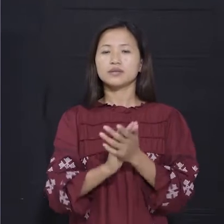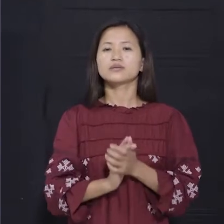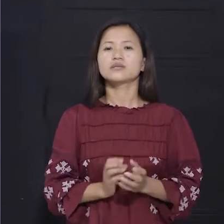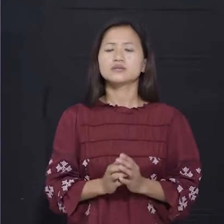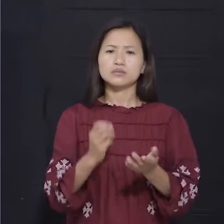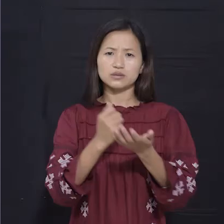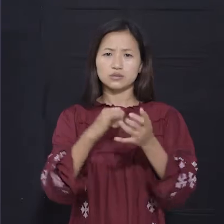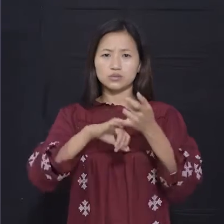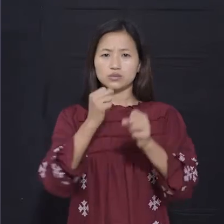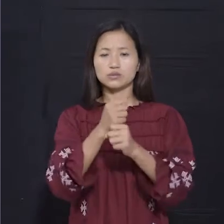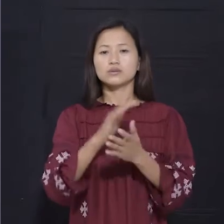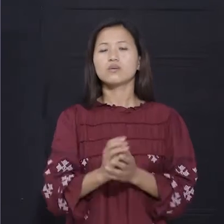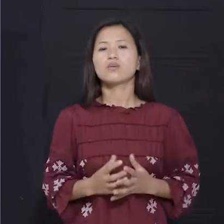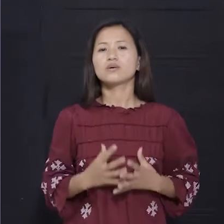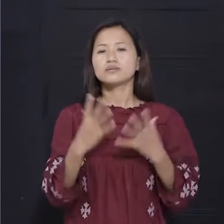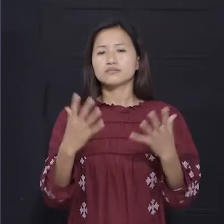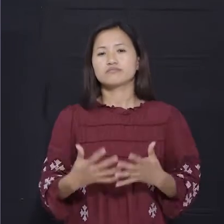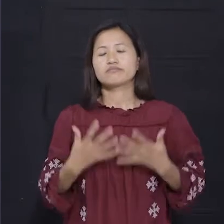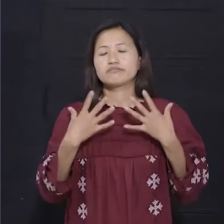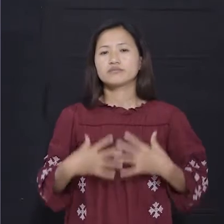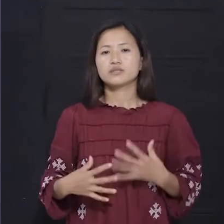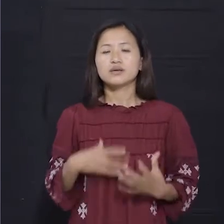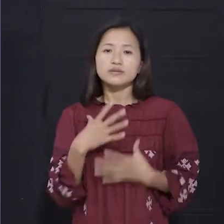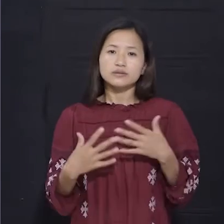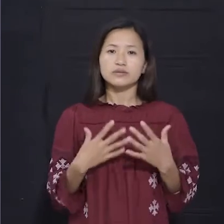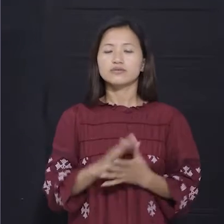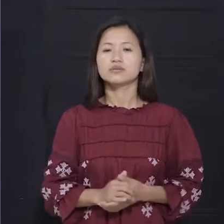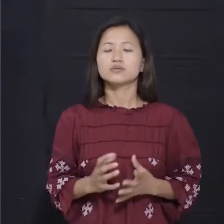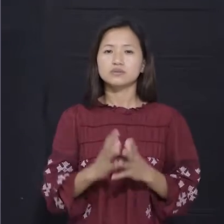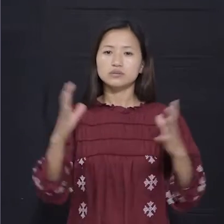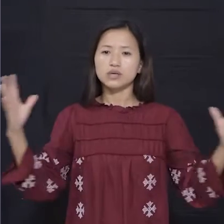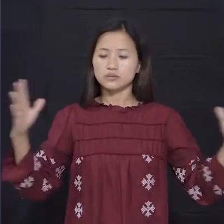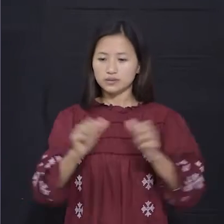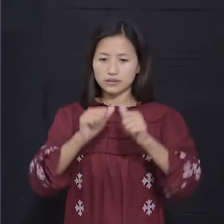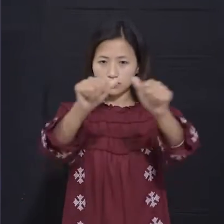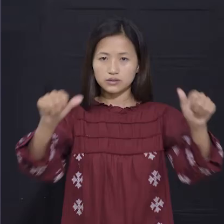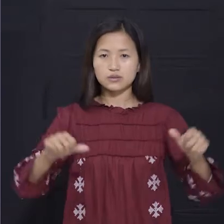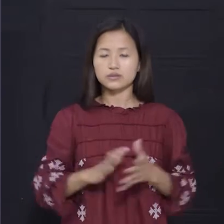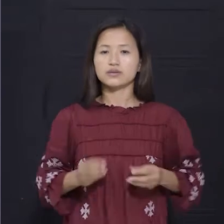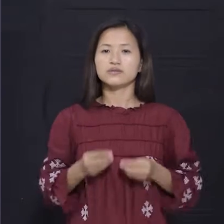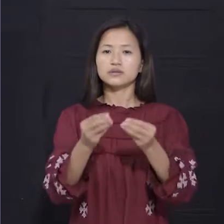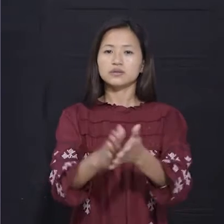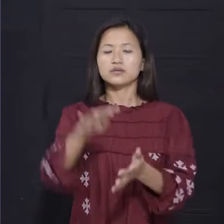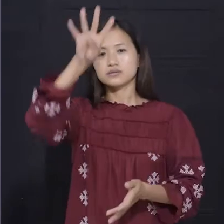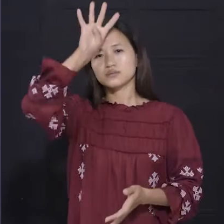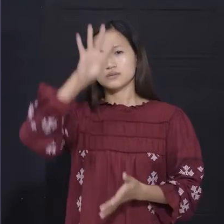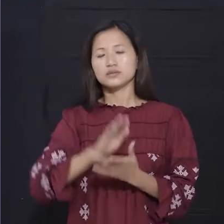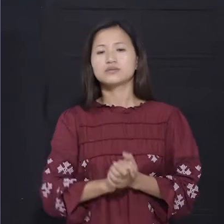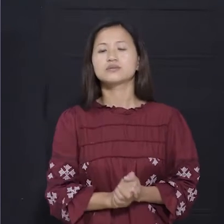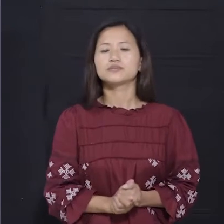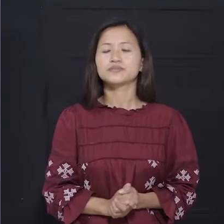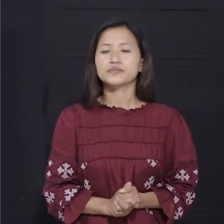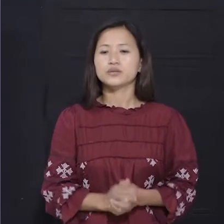was so satisfied with whatever he had, so those southern areas were given to the southern kings, all right.